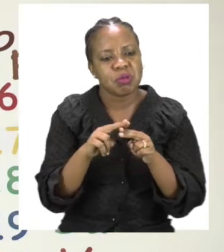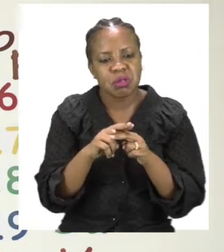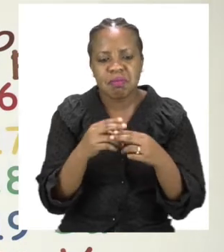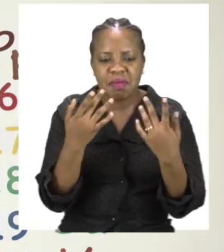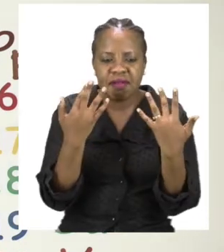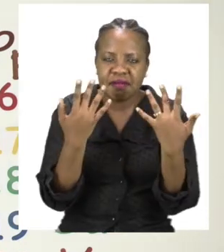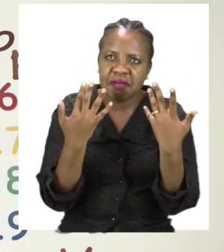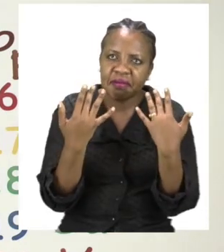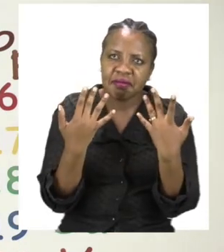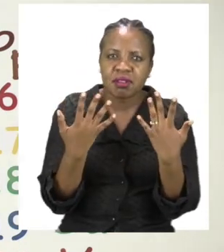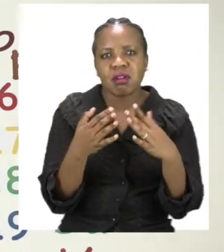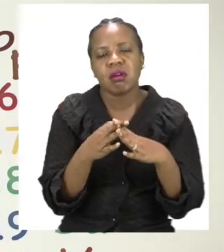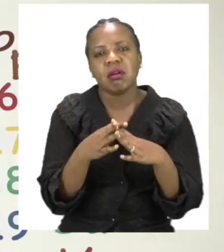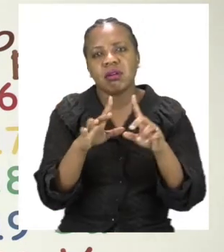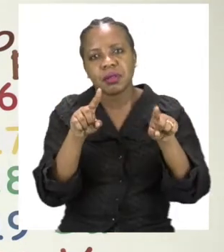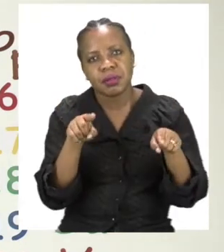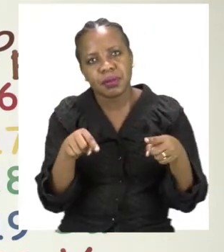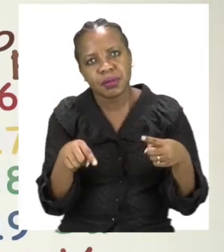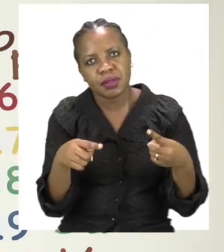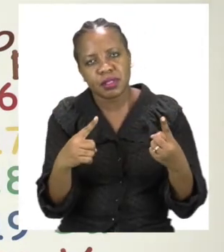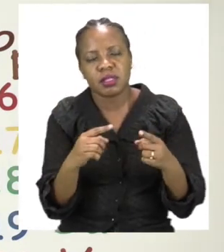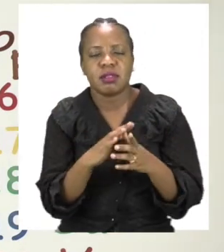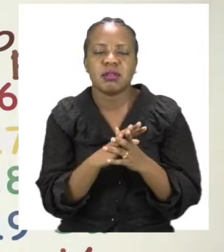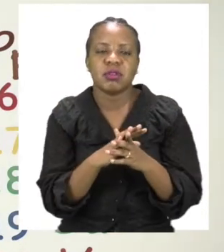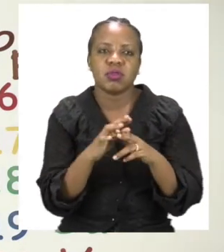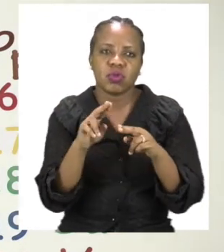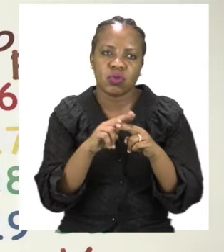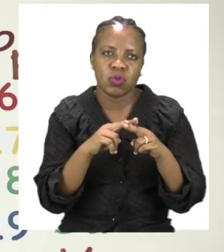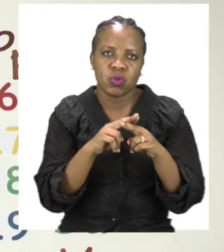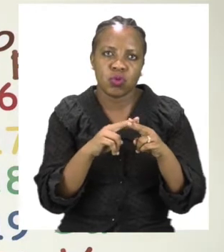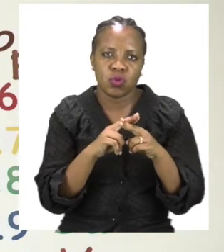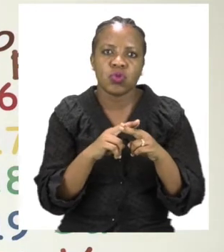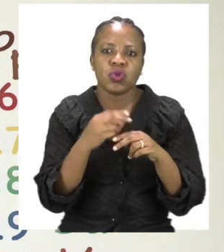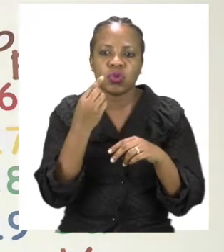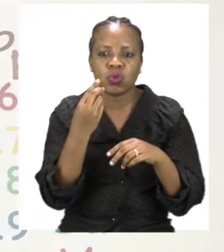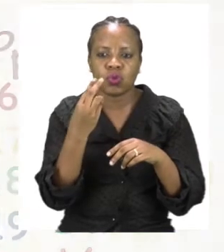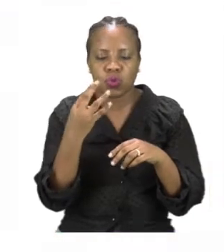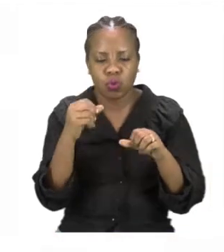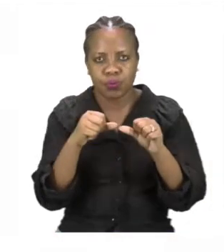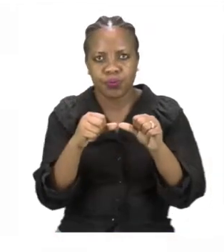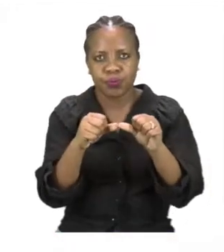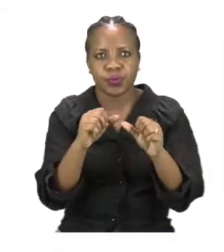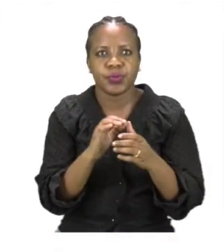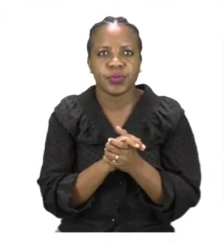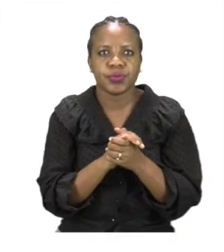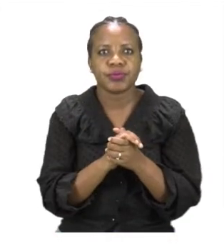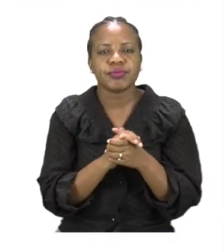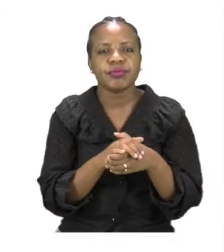you'll have more for your addition. Now, let us go to the last one, number